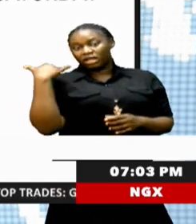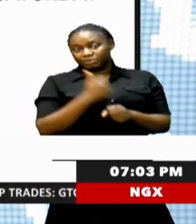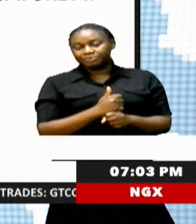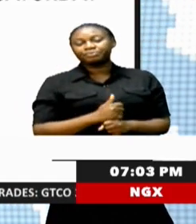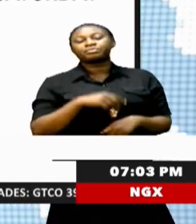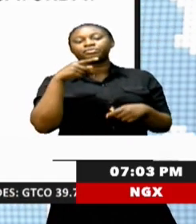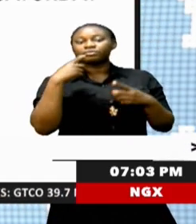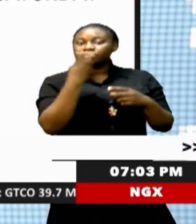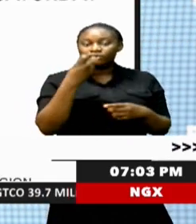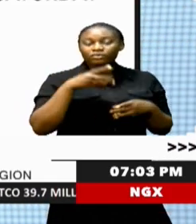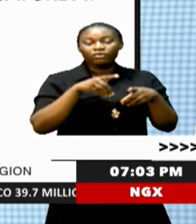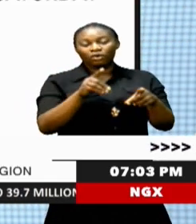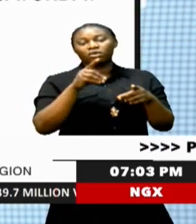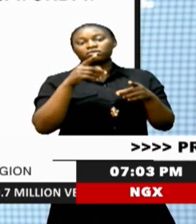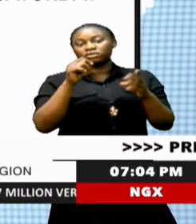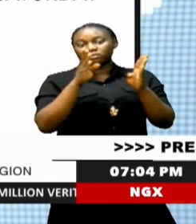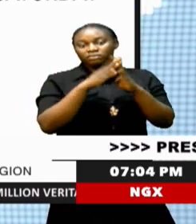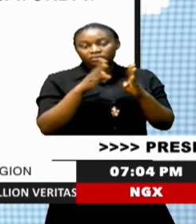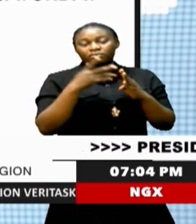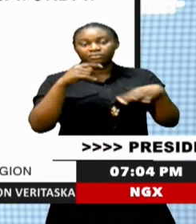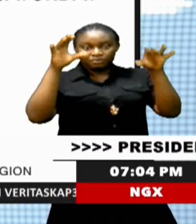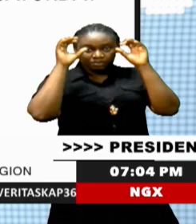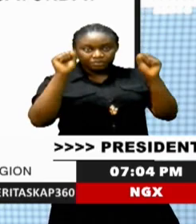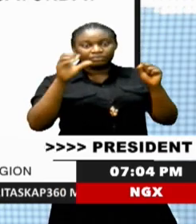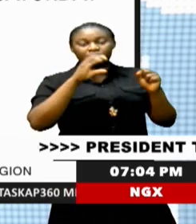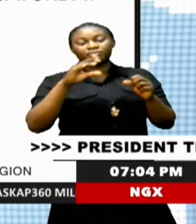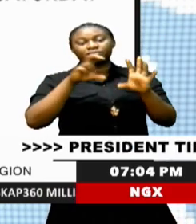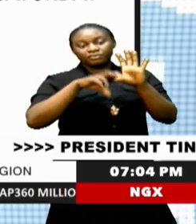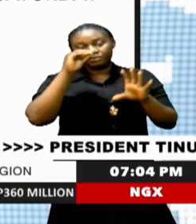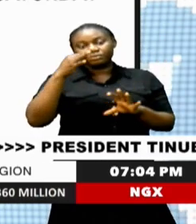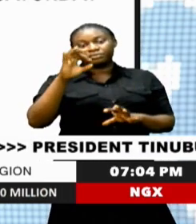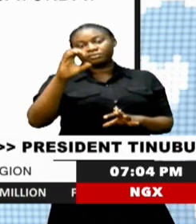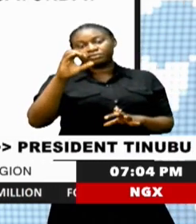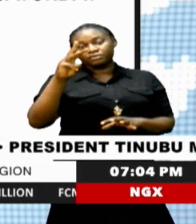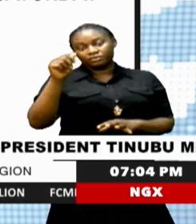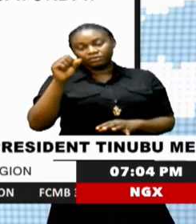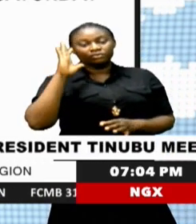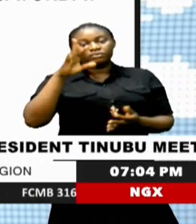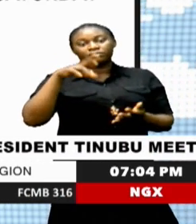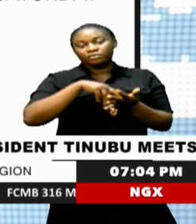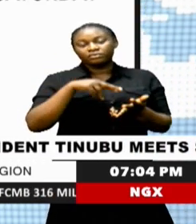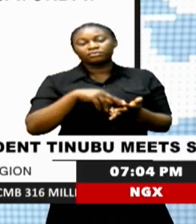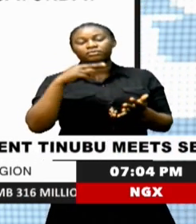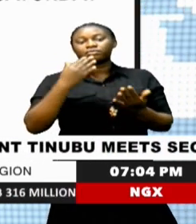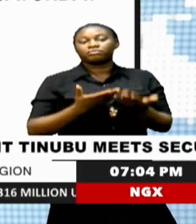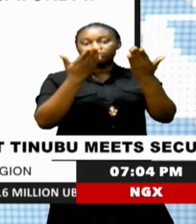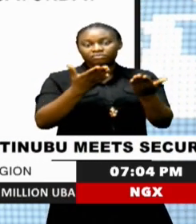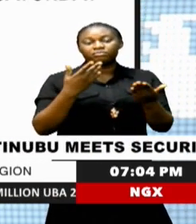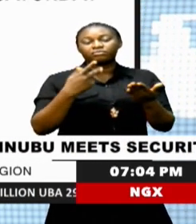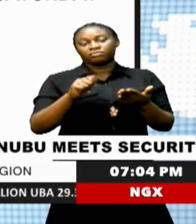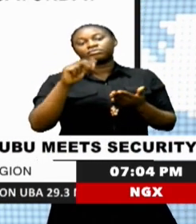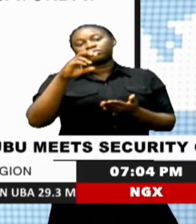presidential spokesperson Ajuri Ngelale, the president and chairman of ECOWAS, we present the 2024 report on the state